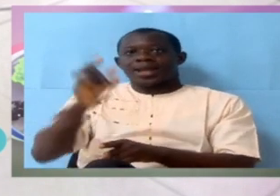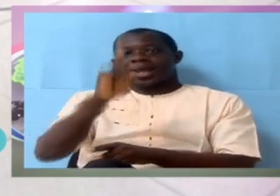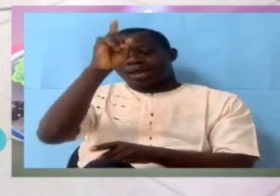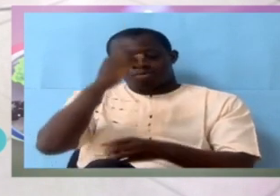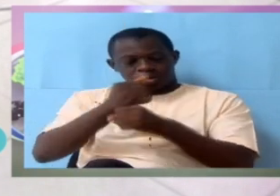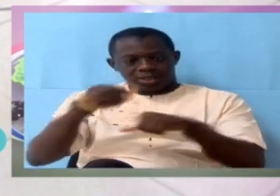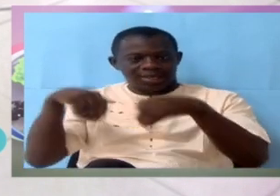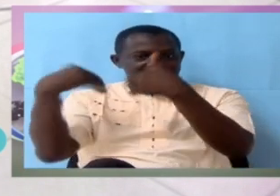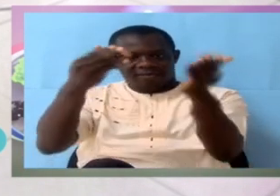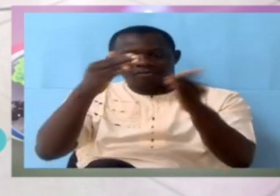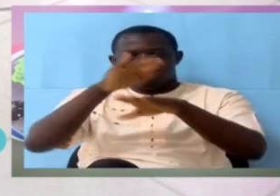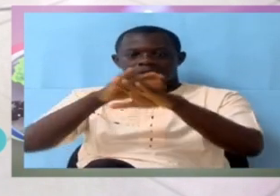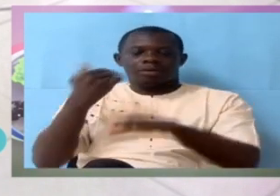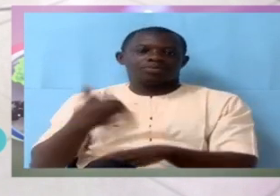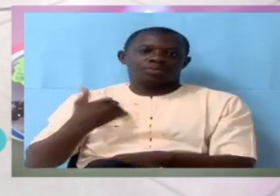He gives it to people.